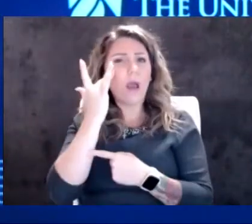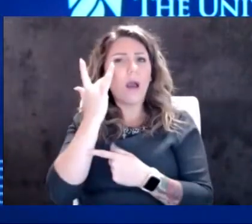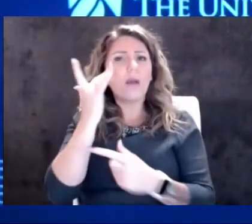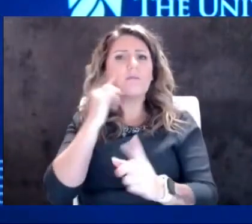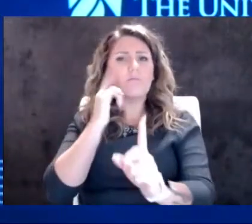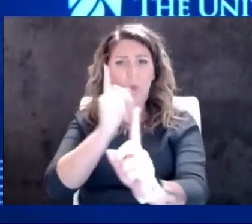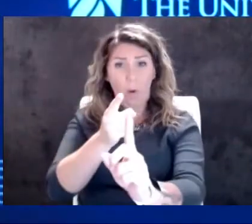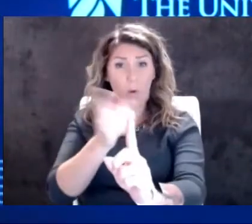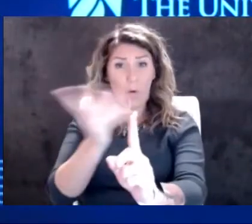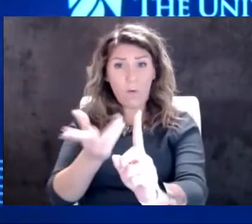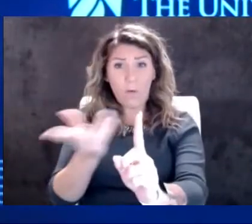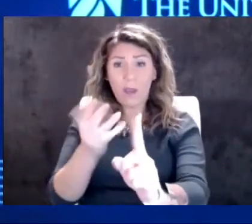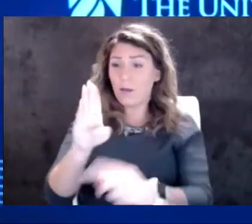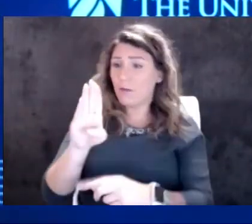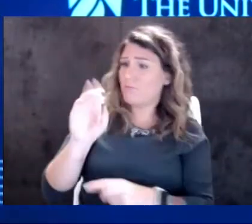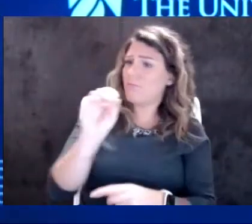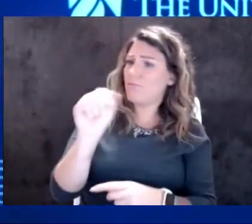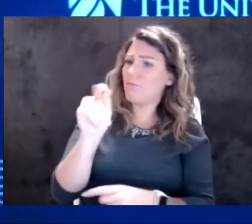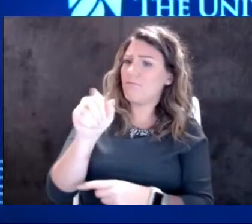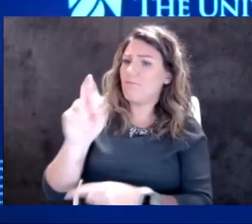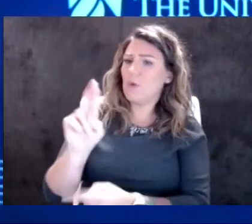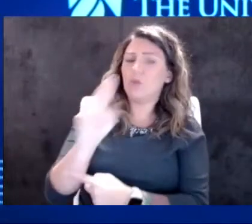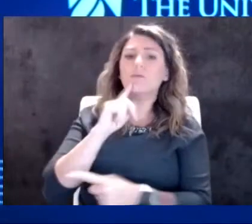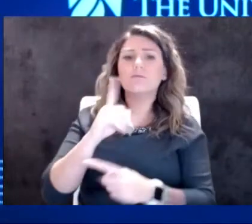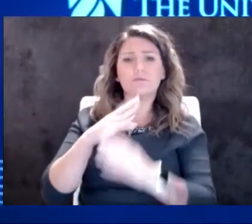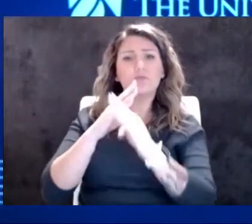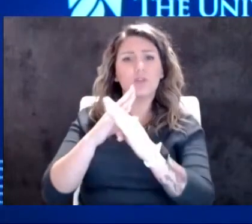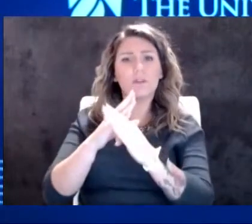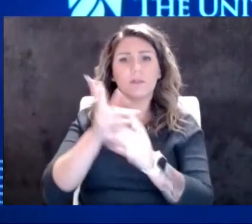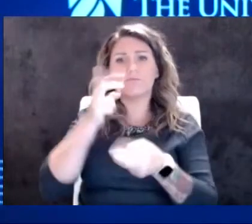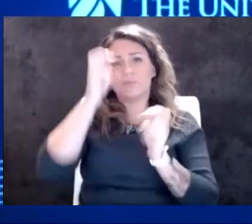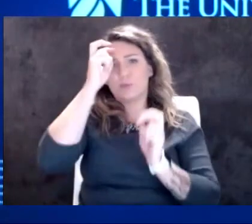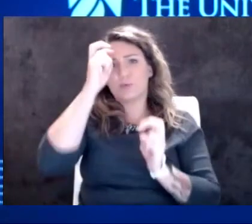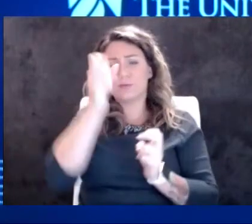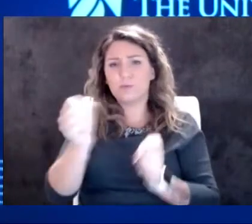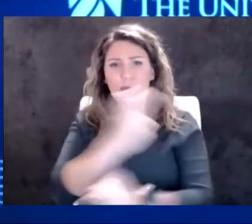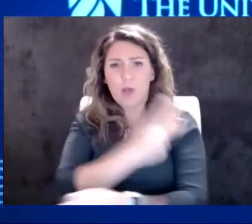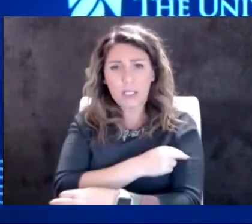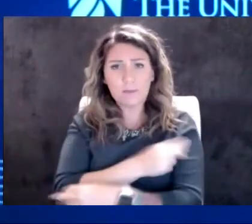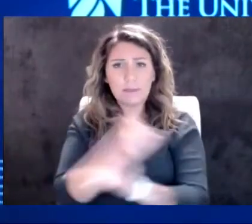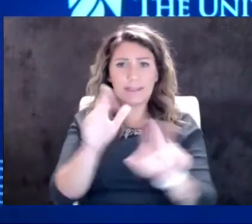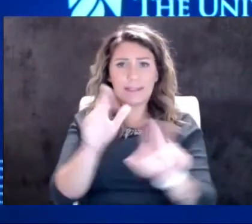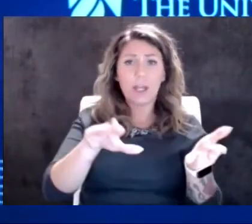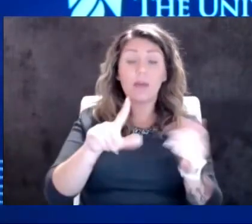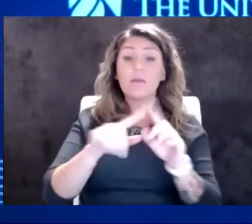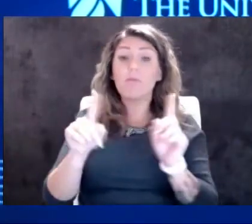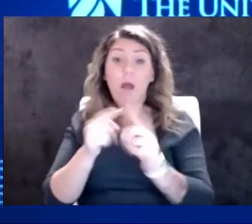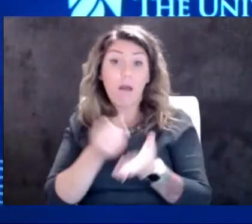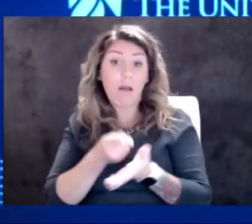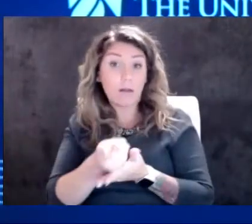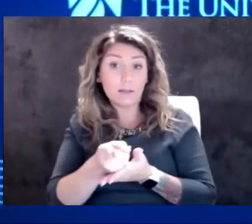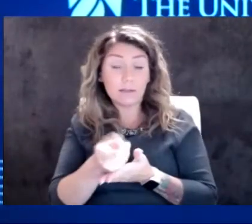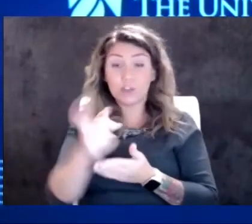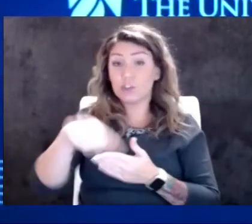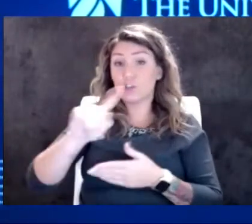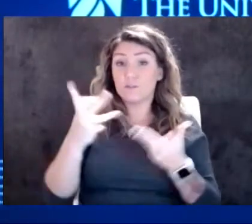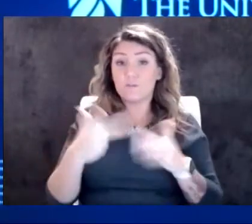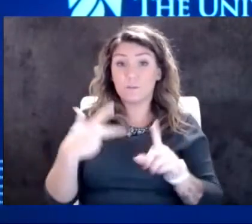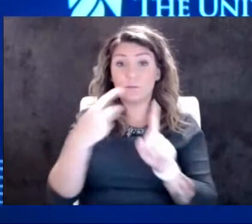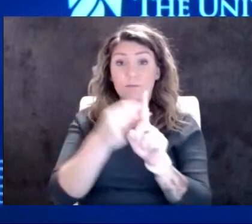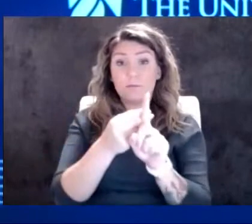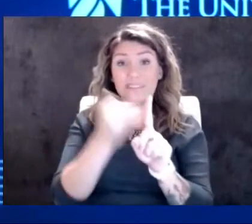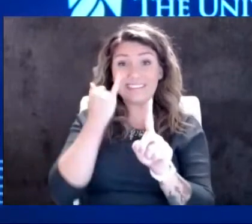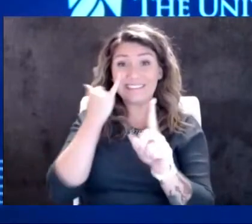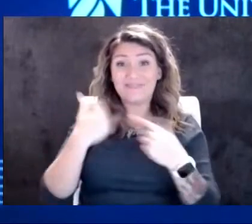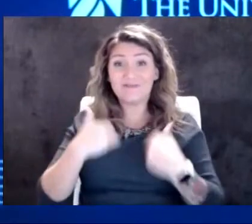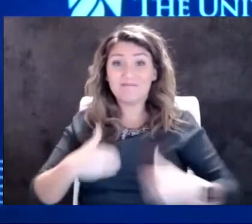isn't, of course, it's to help prevent severe hospitalization and death. But the truth is that those who are vaccinated, unless you are really immunocompromised,